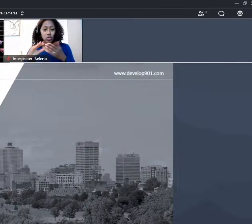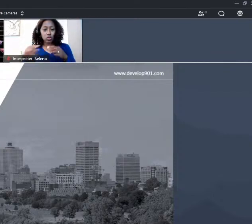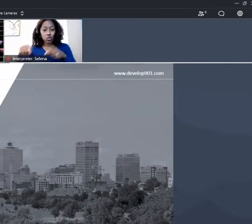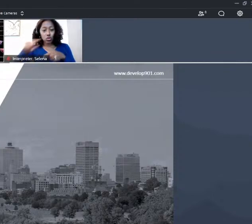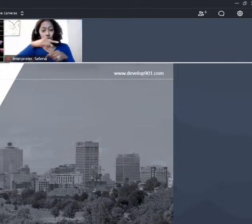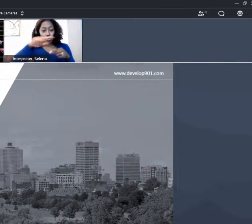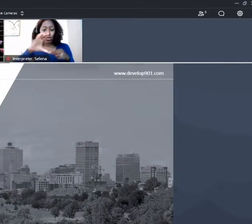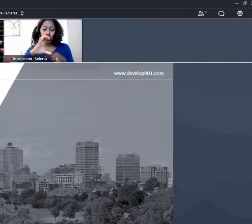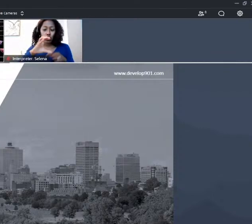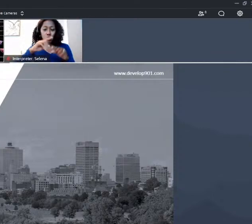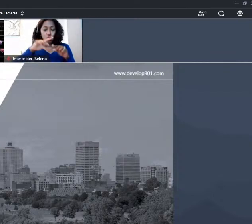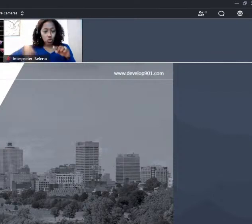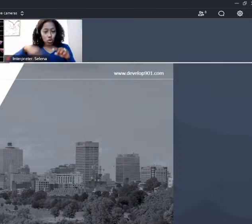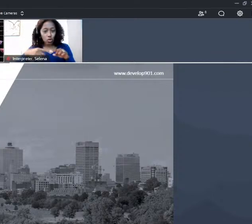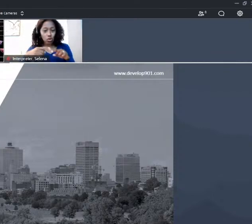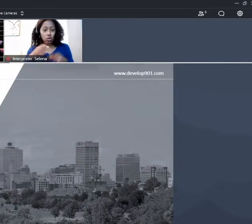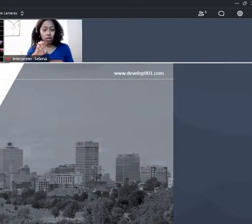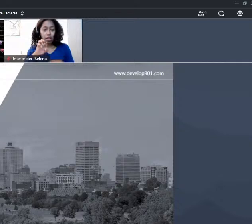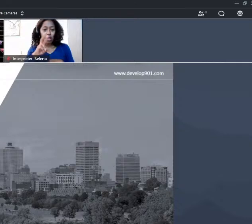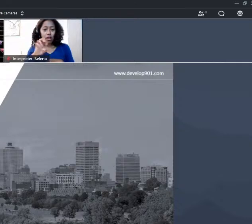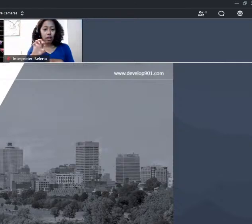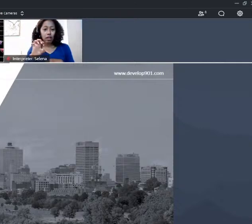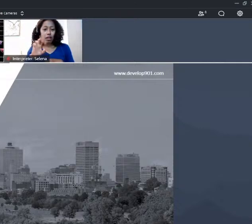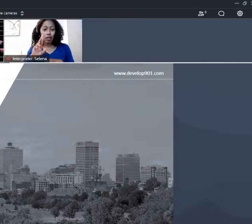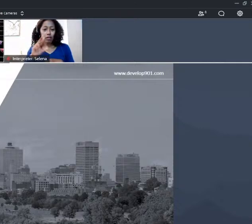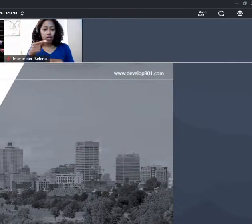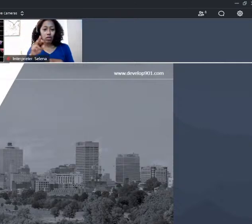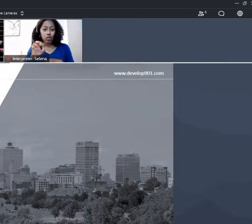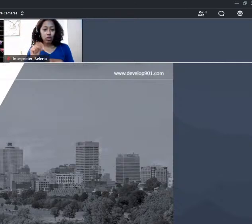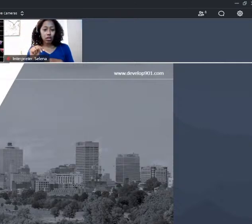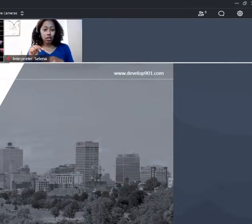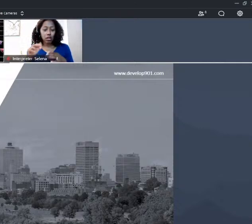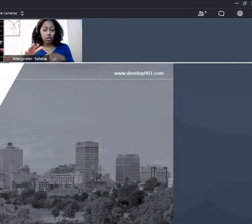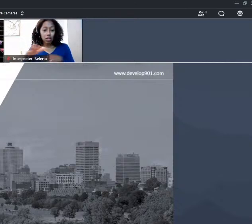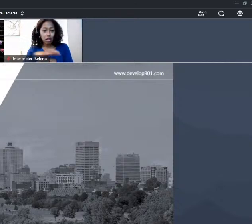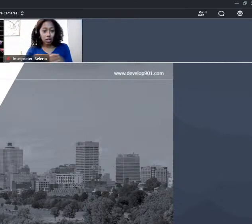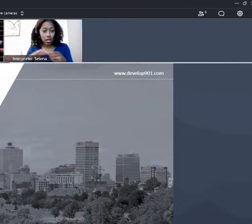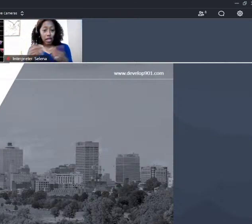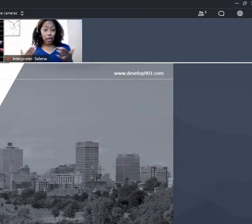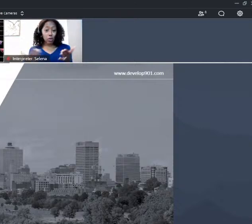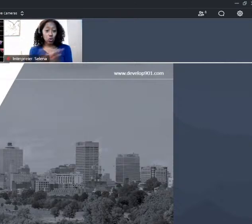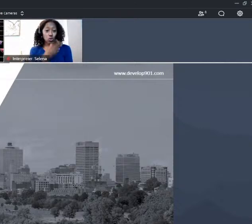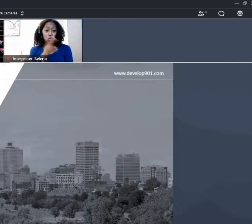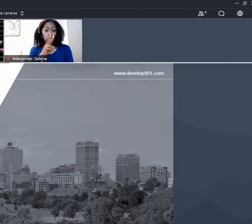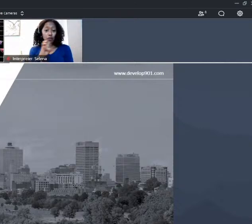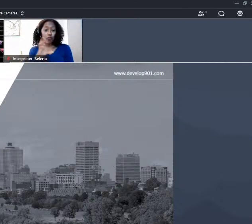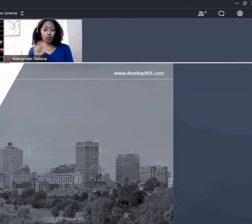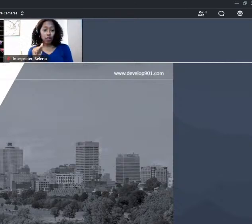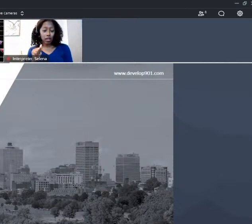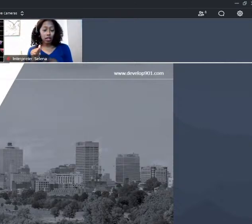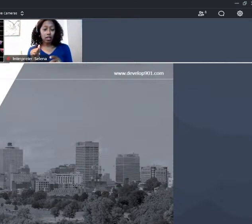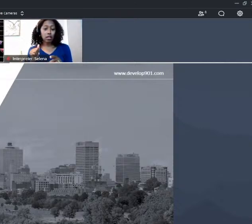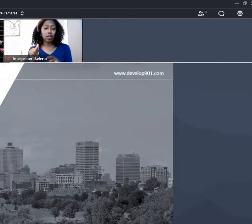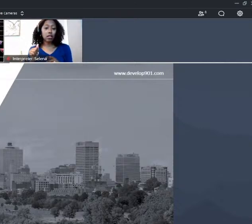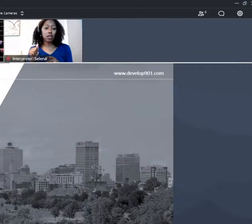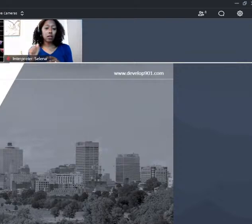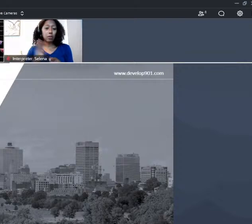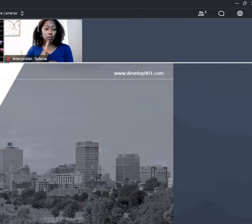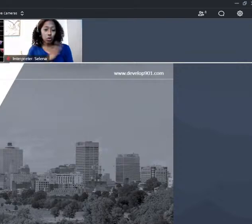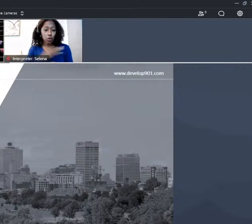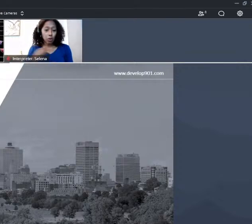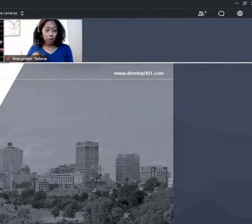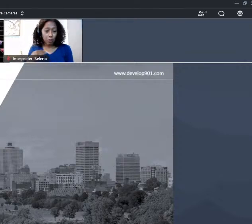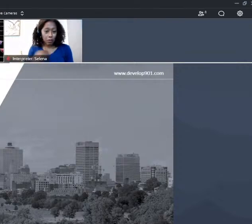area. And I'm here as a new BECA board member and a new committee member for